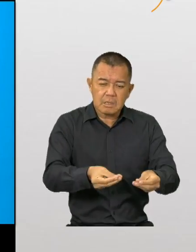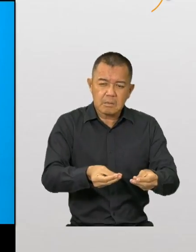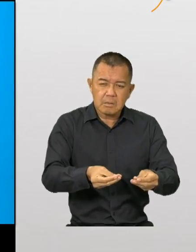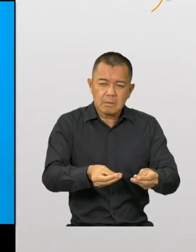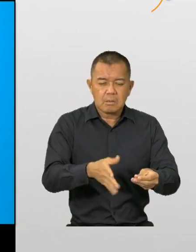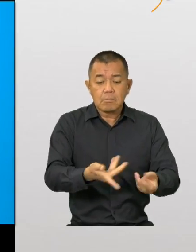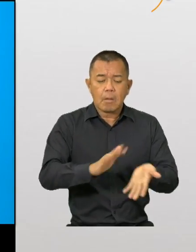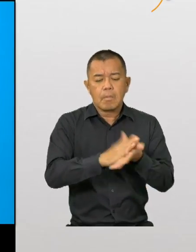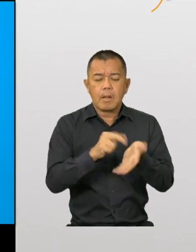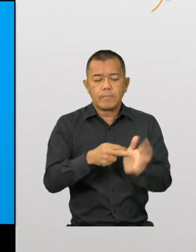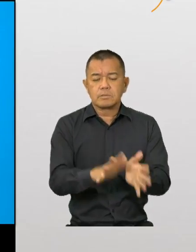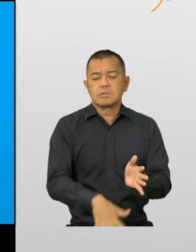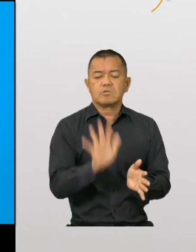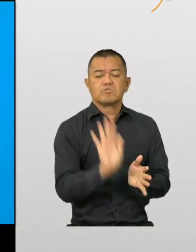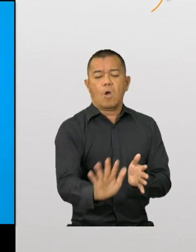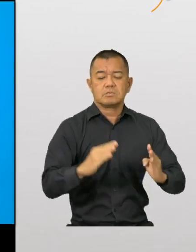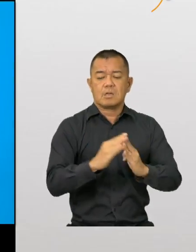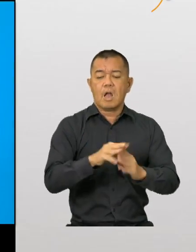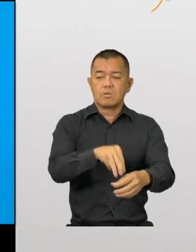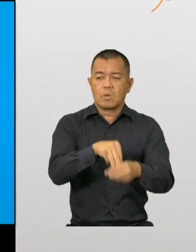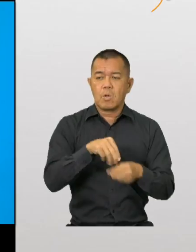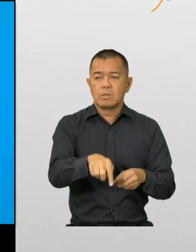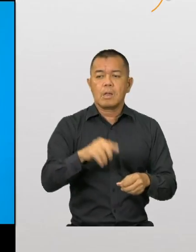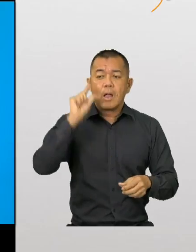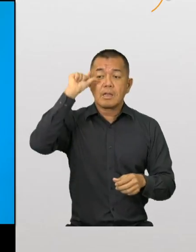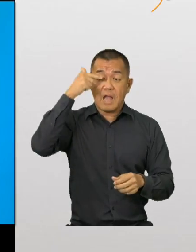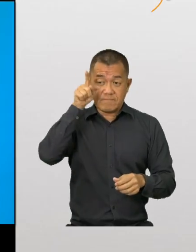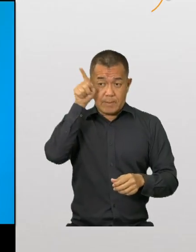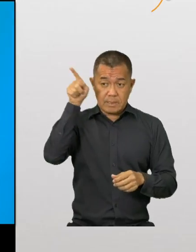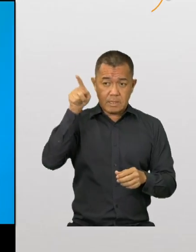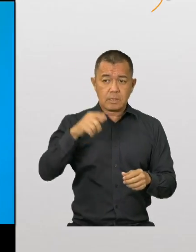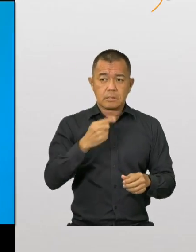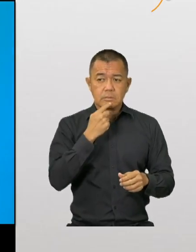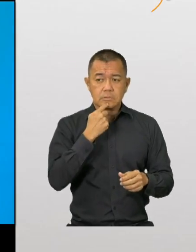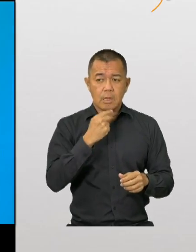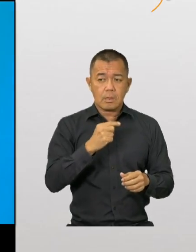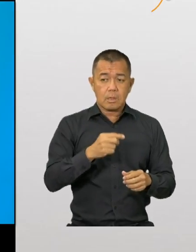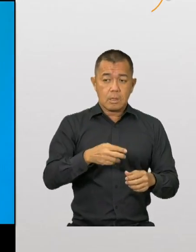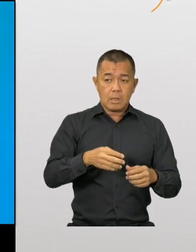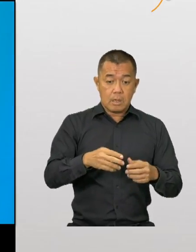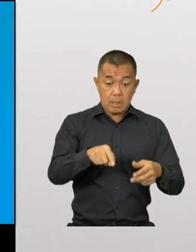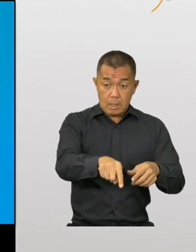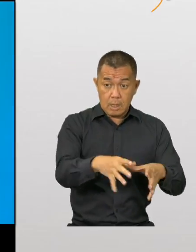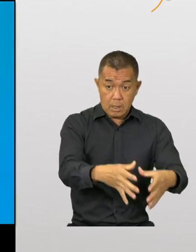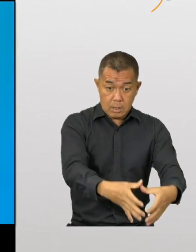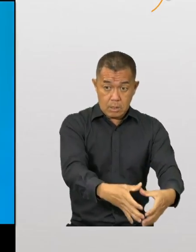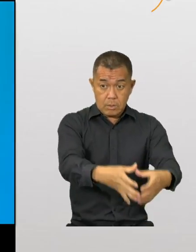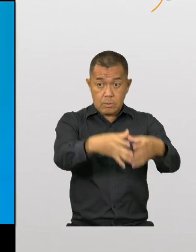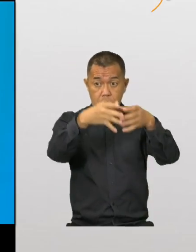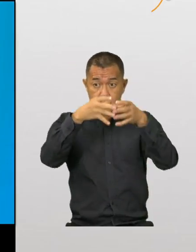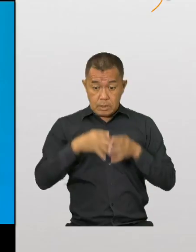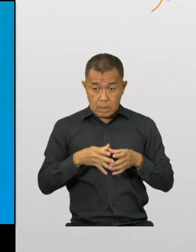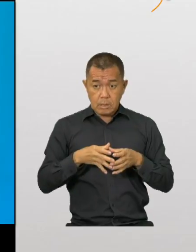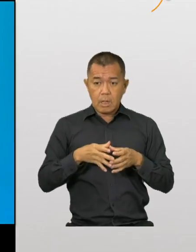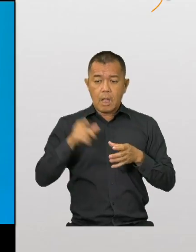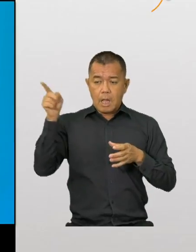worry, because the government will help you to get another flat to live in. It may be a BTO flat from the HDB with a